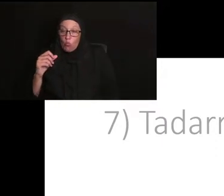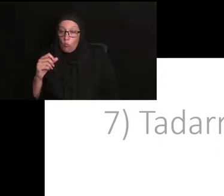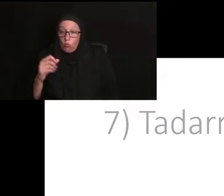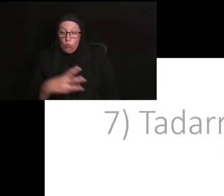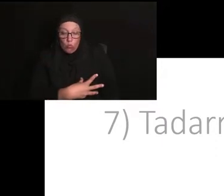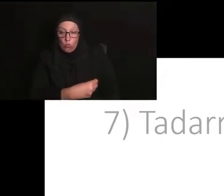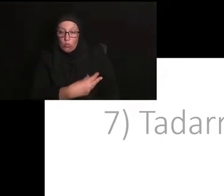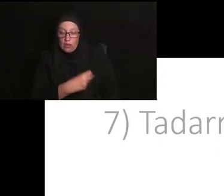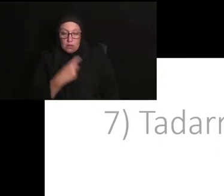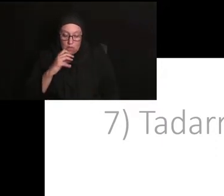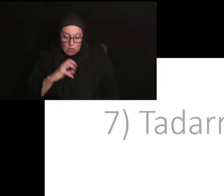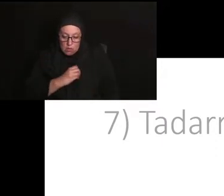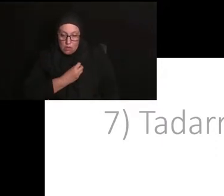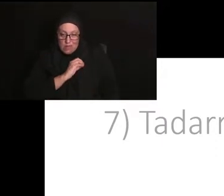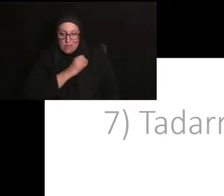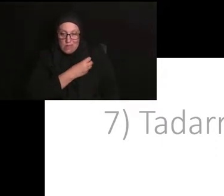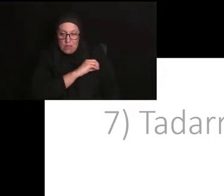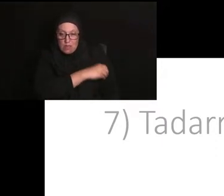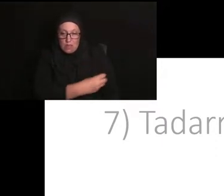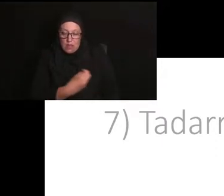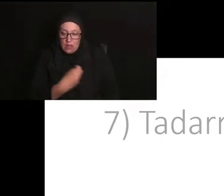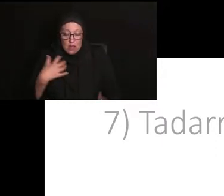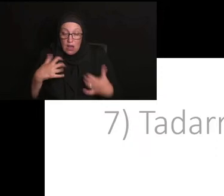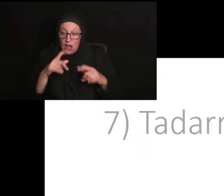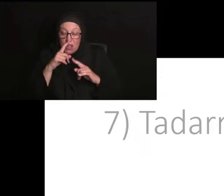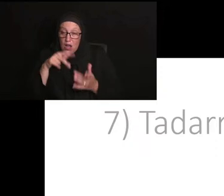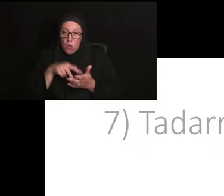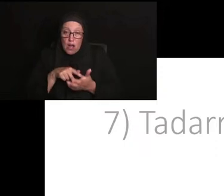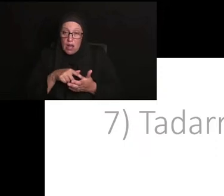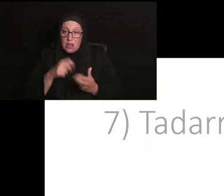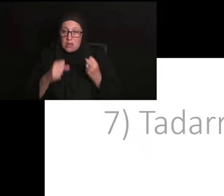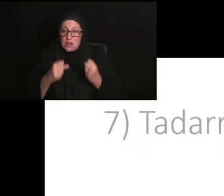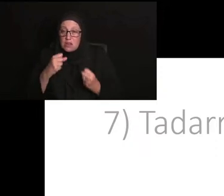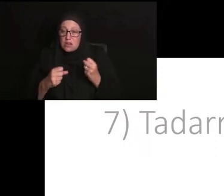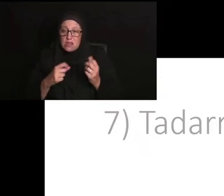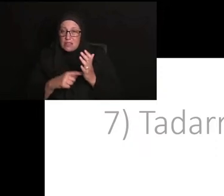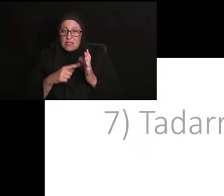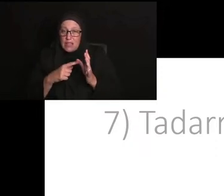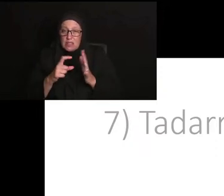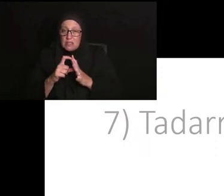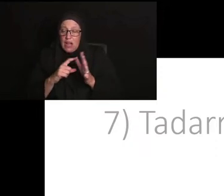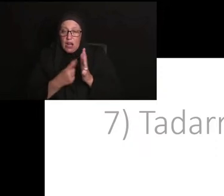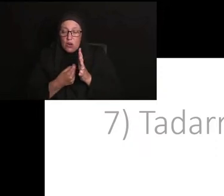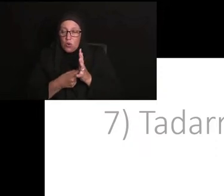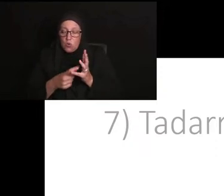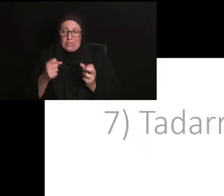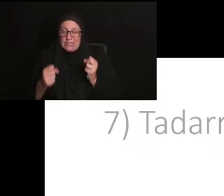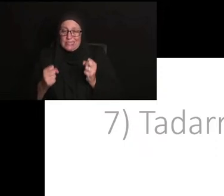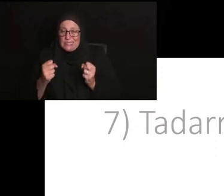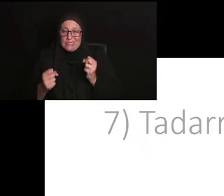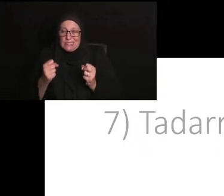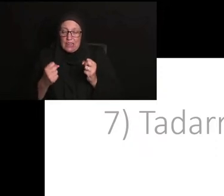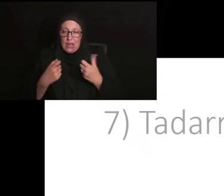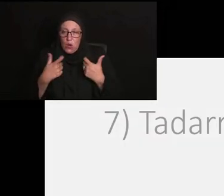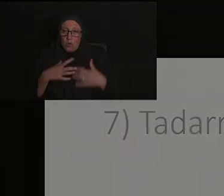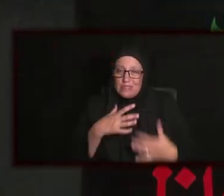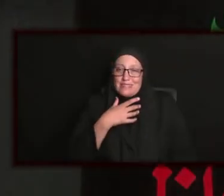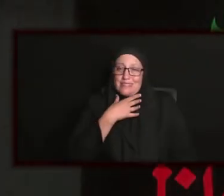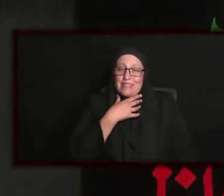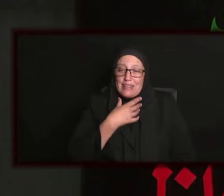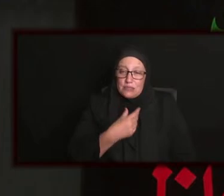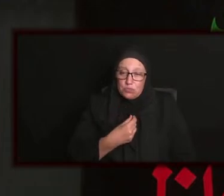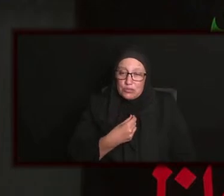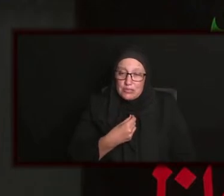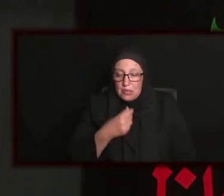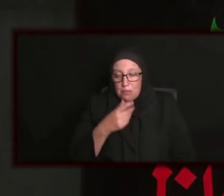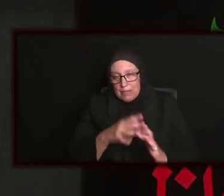You know how babies are, you know, they can't wait any longer. This desperation is connected to this word tadarru,